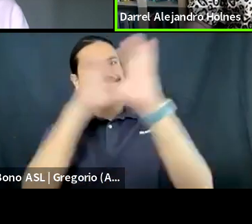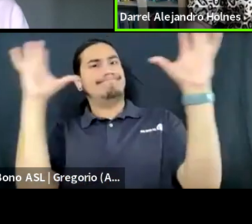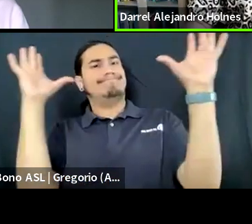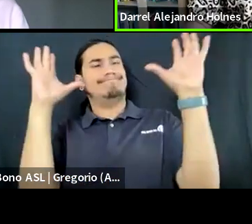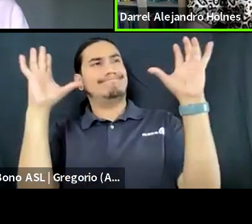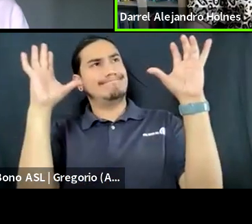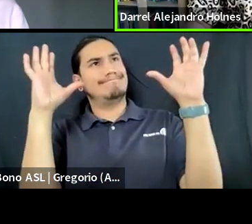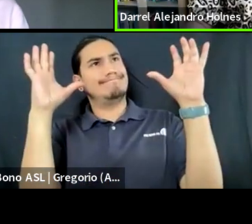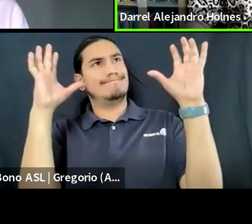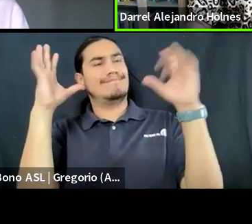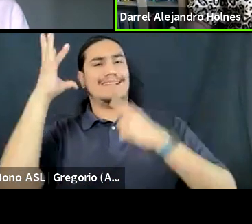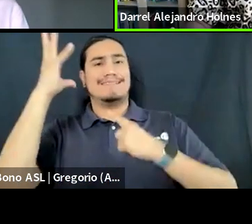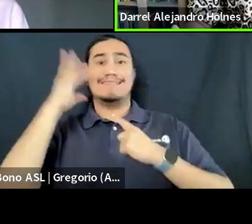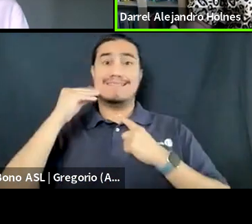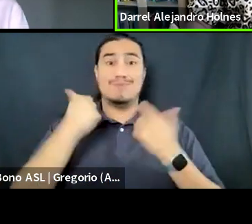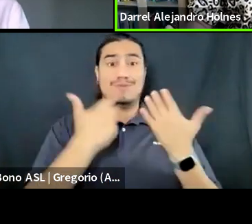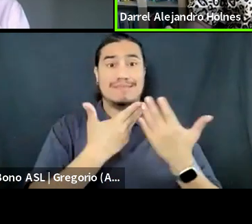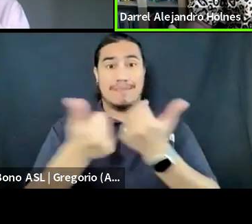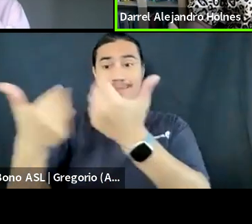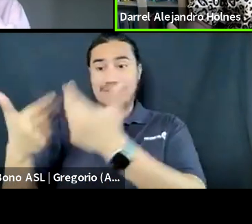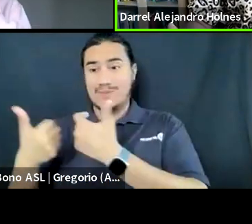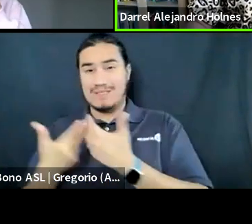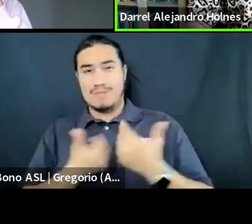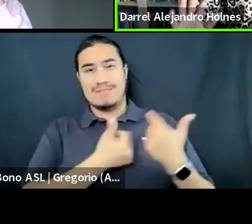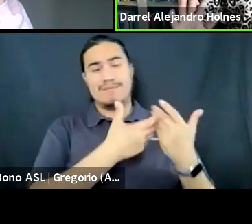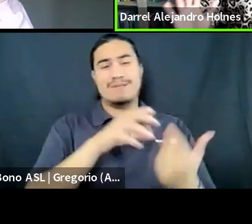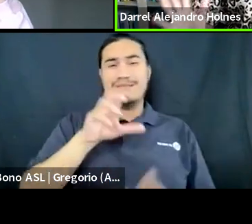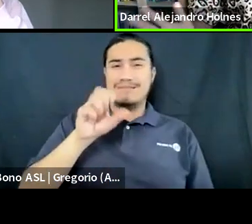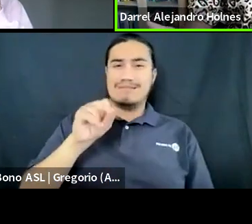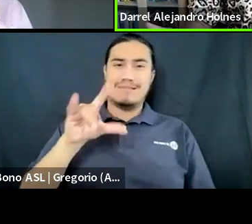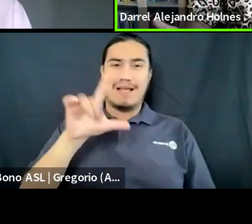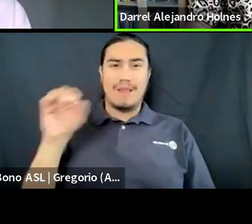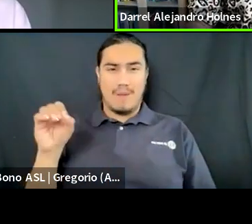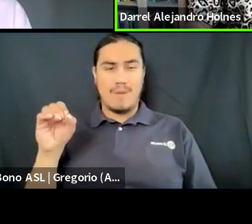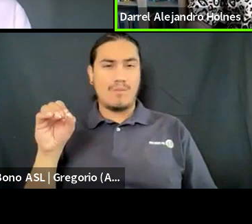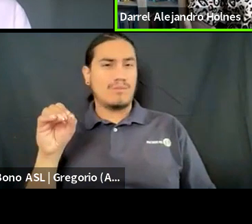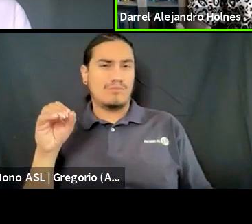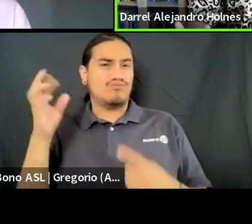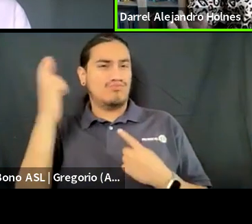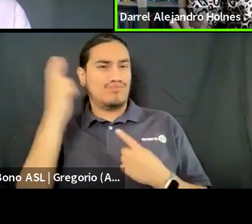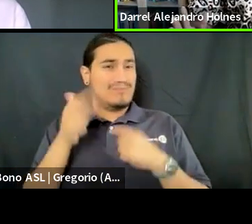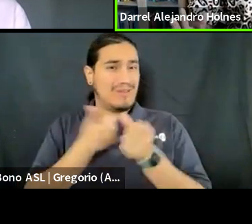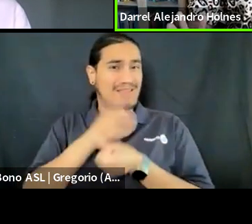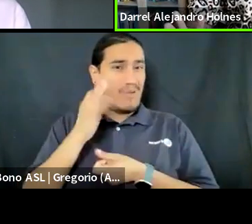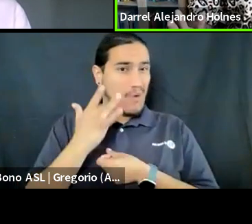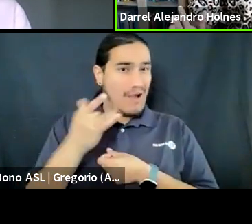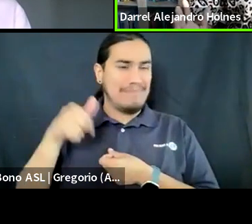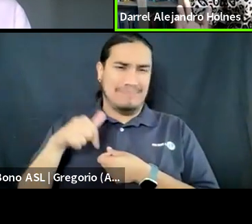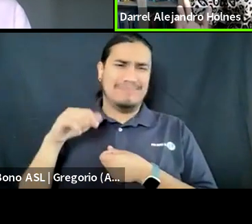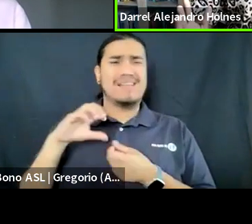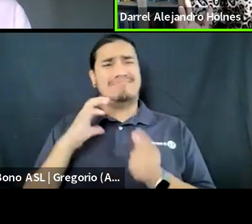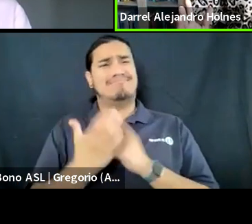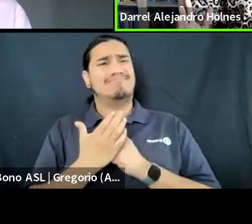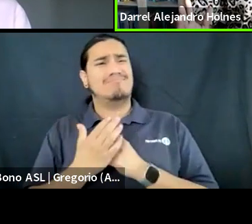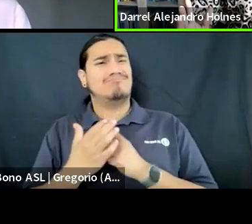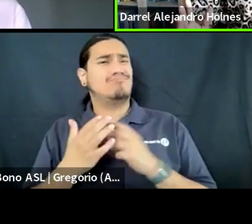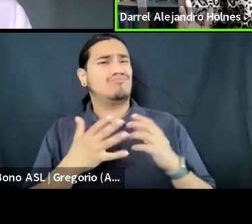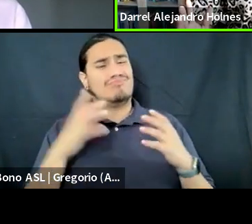siloed in this country has so much to do with, like, one, the culture of this country, but also to do